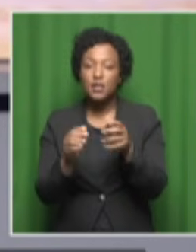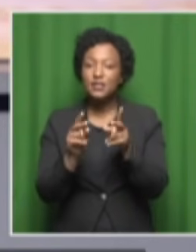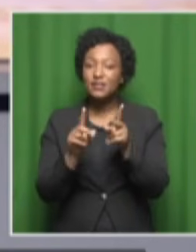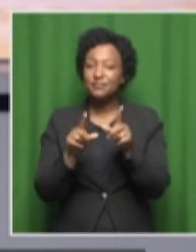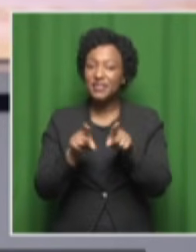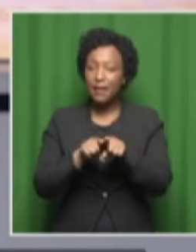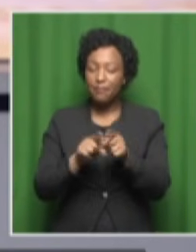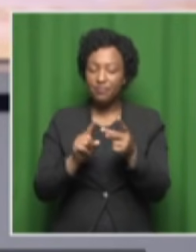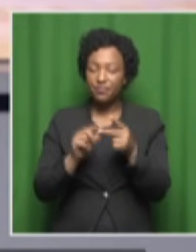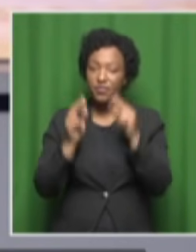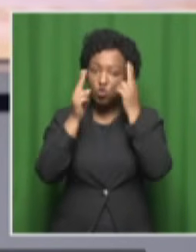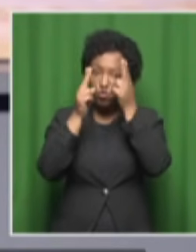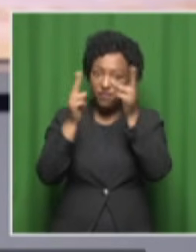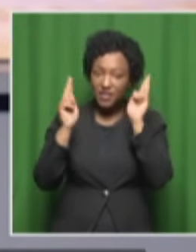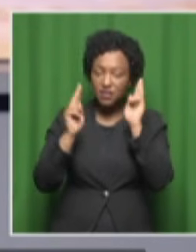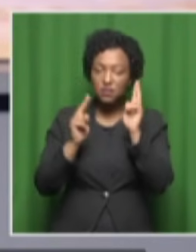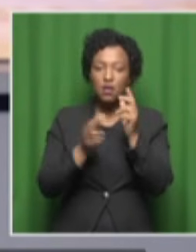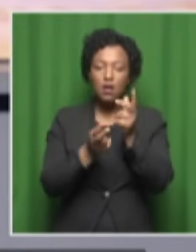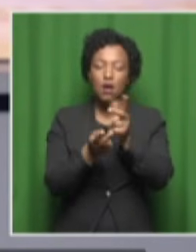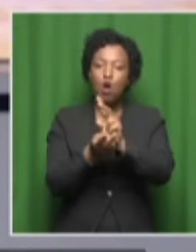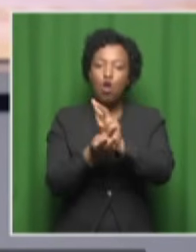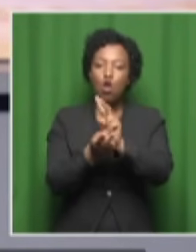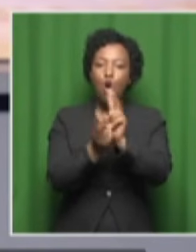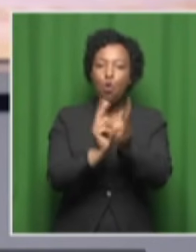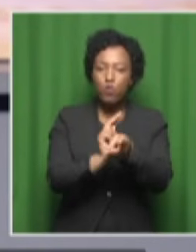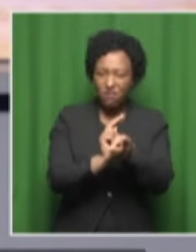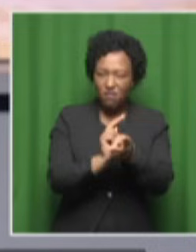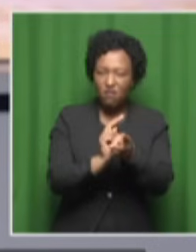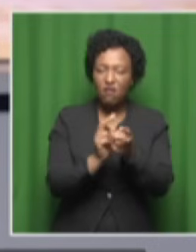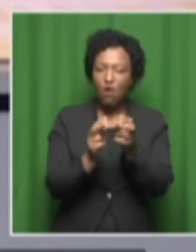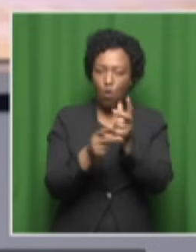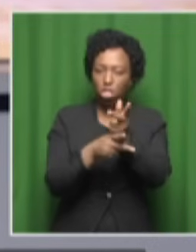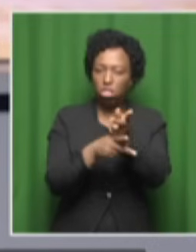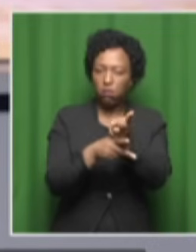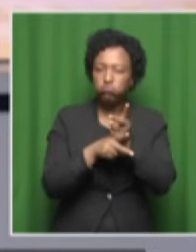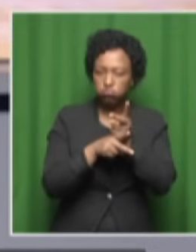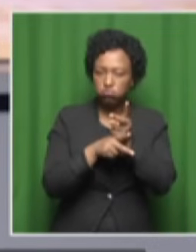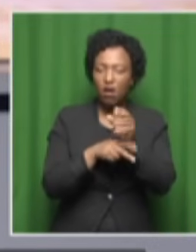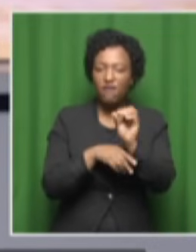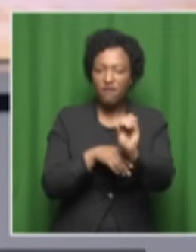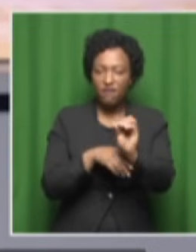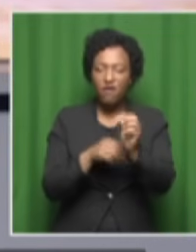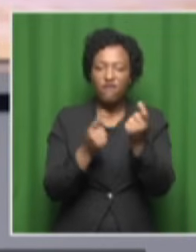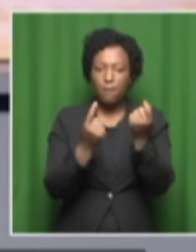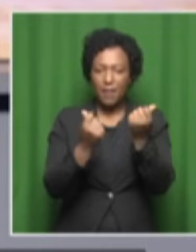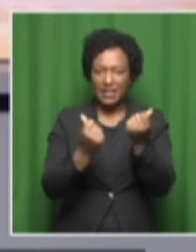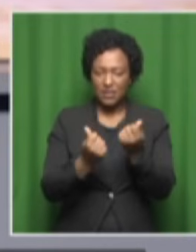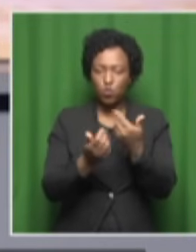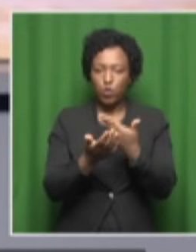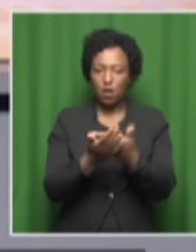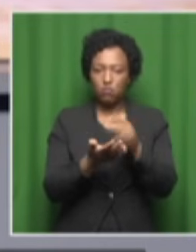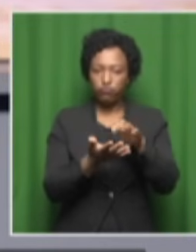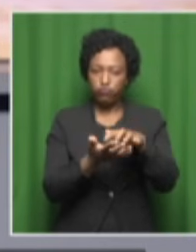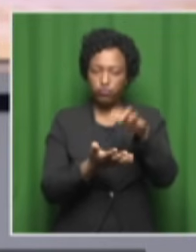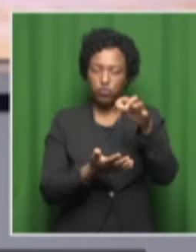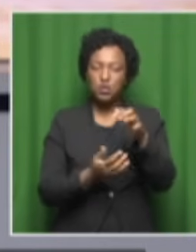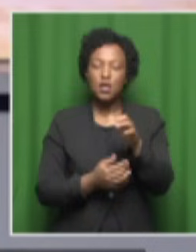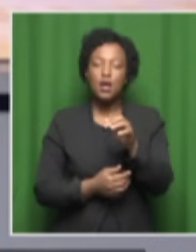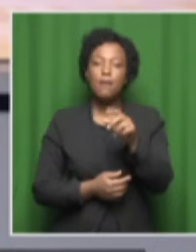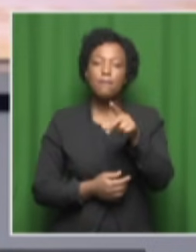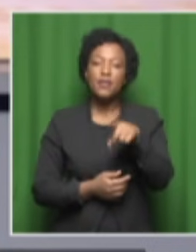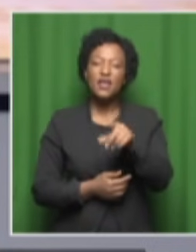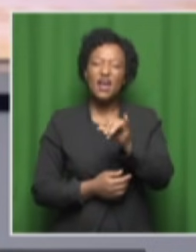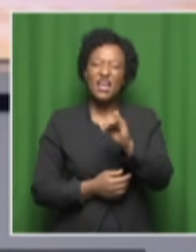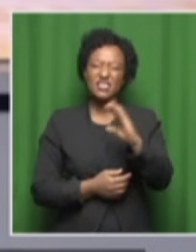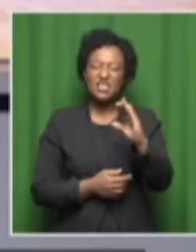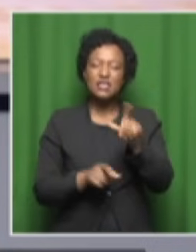universities in terms of their existing loan schemes, in order to grow this fund, including the PIC. We see